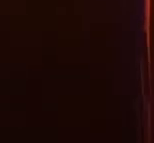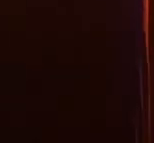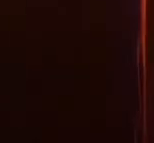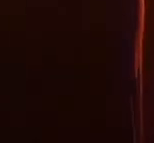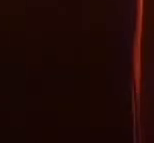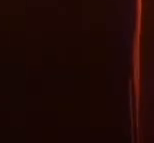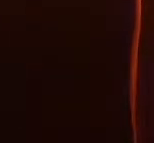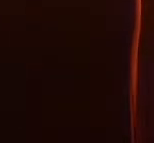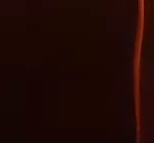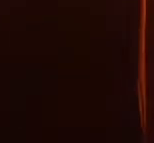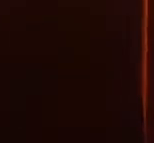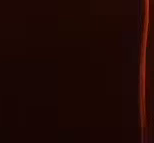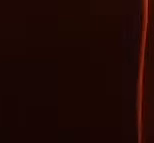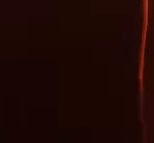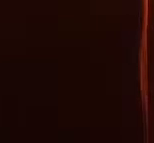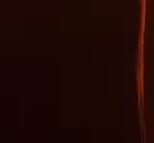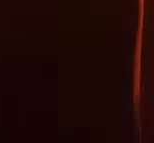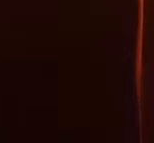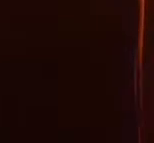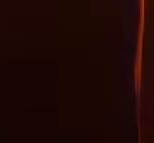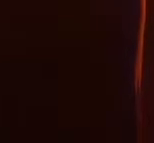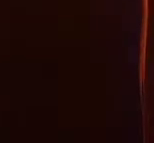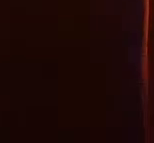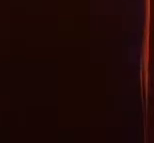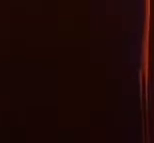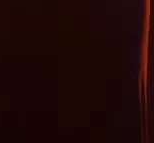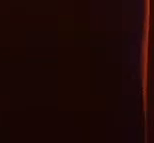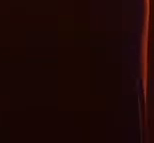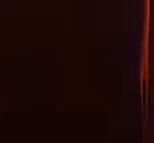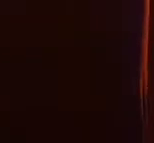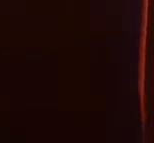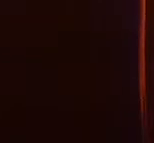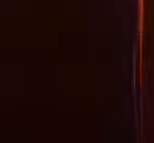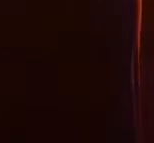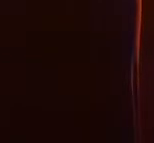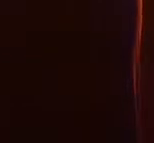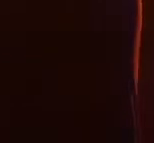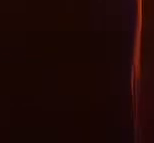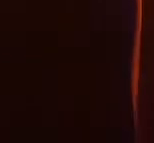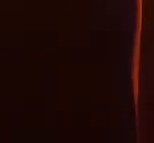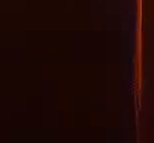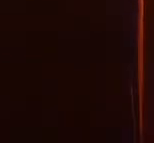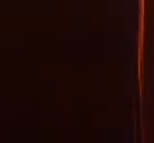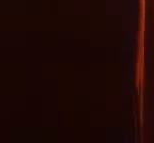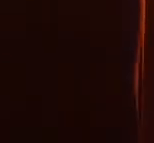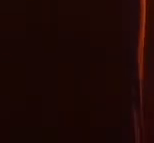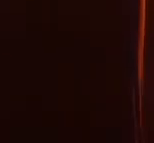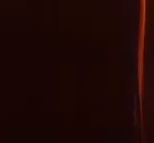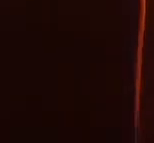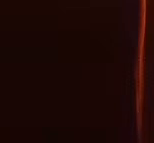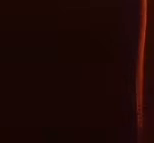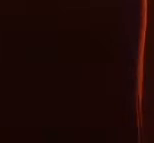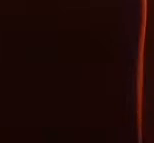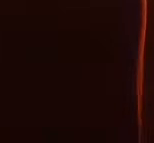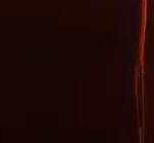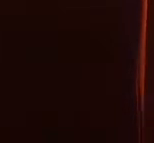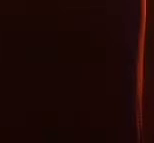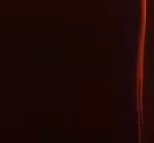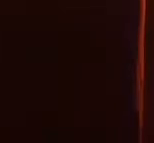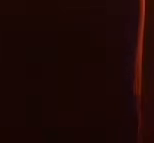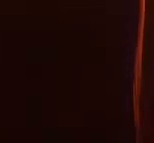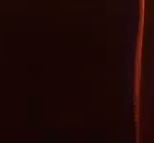his he love you and all